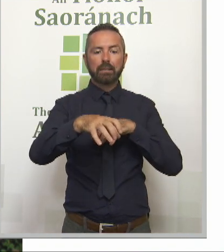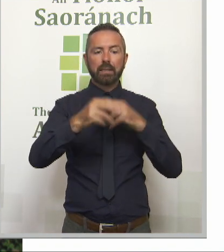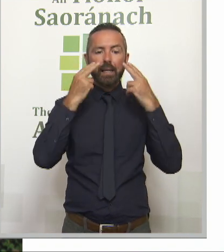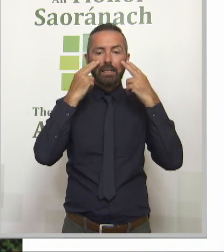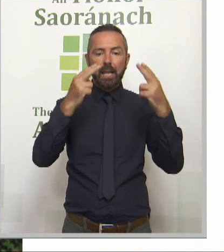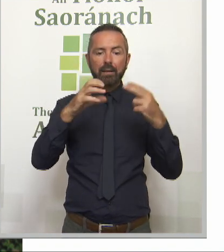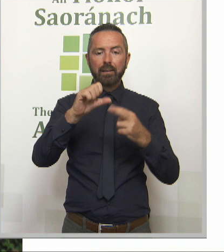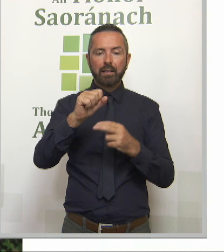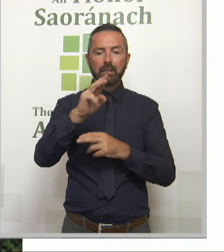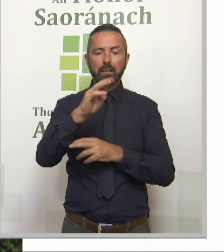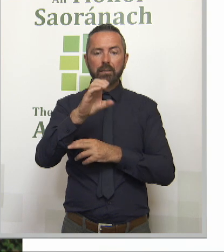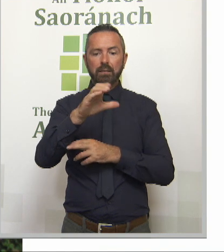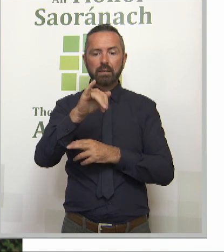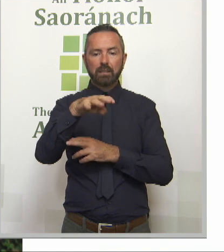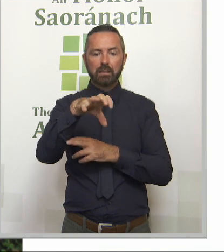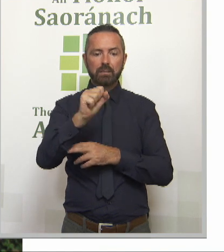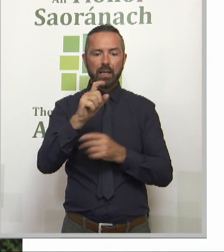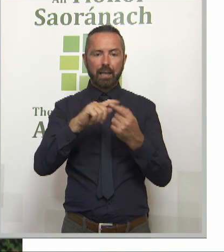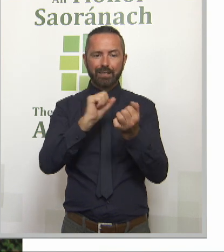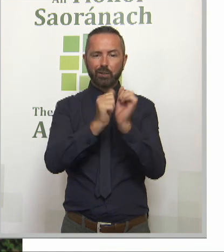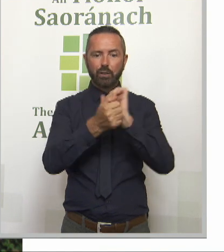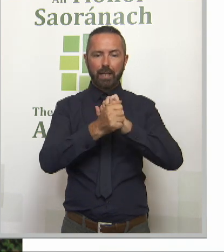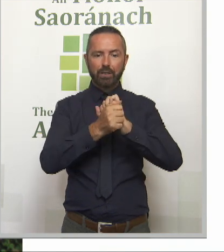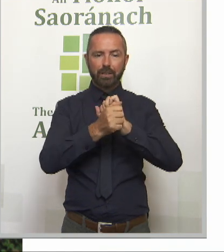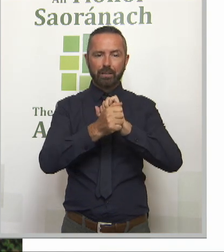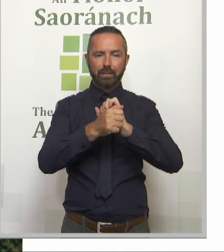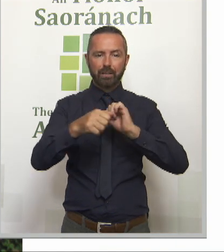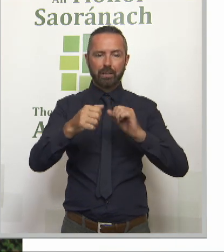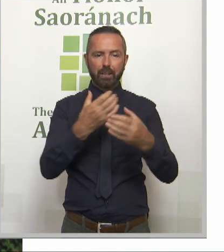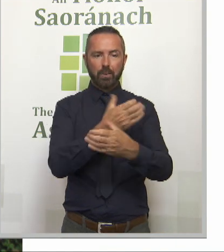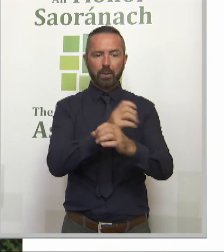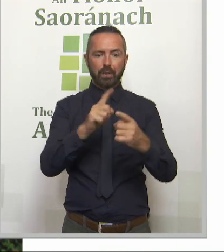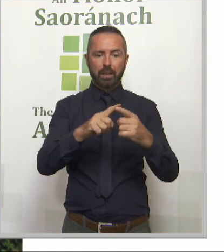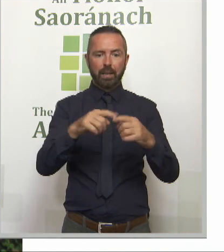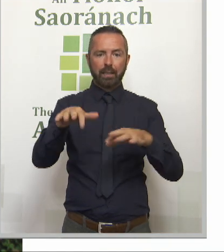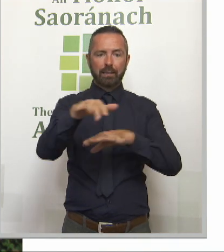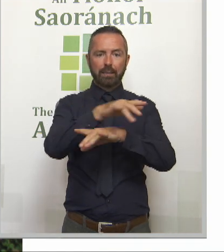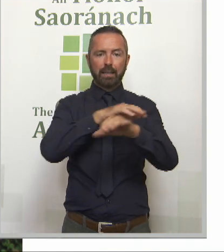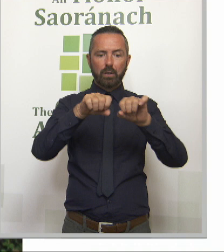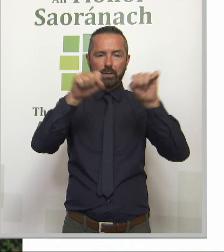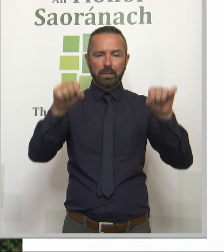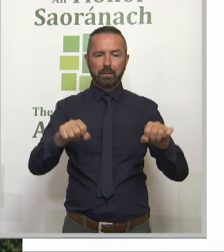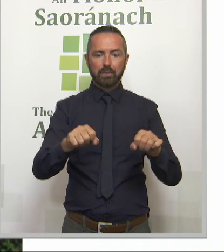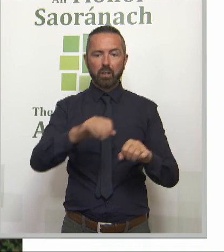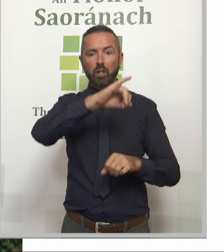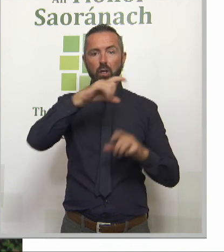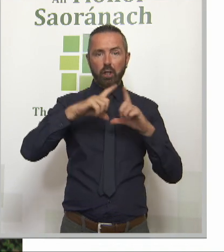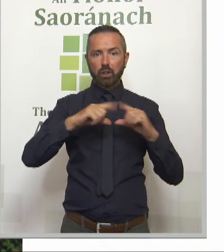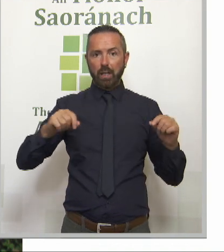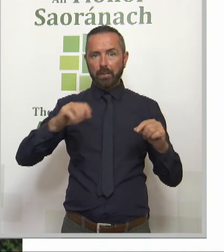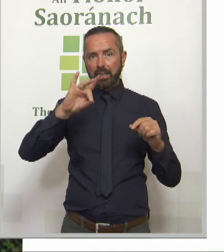species and altering communities and ecosystem processes. Japanese knotweed is